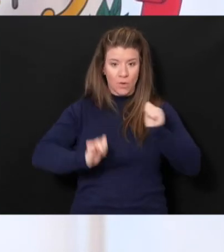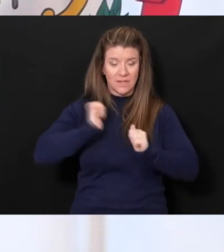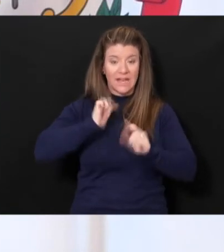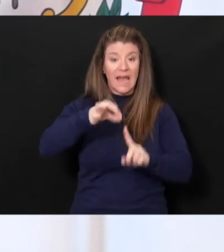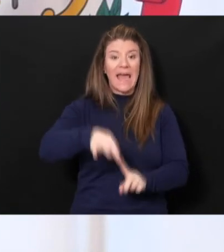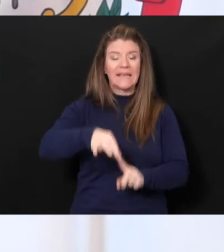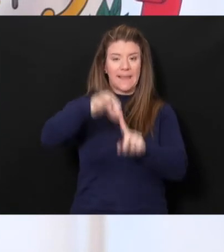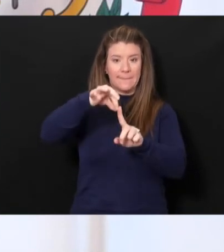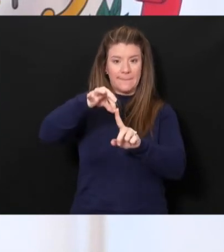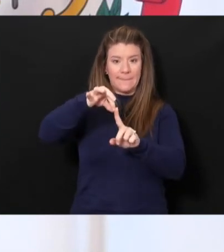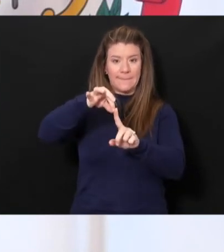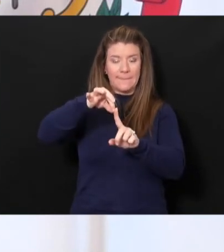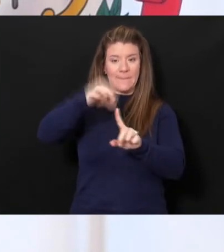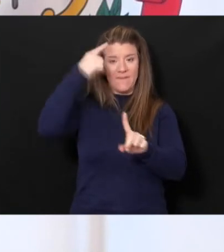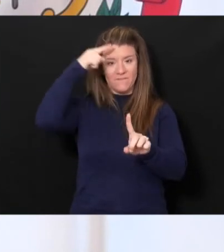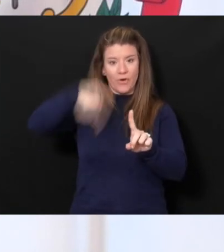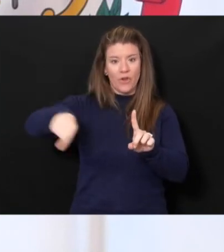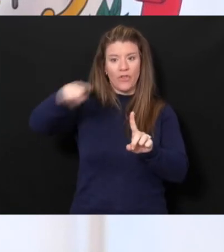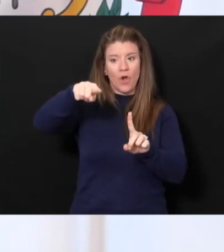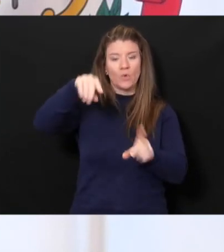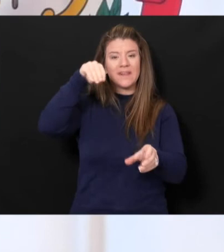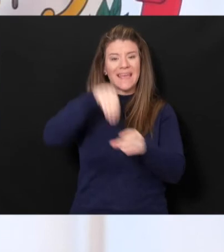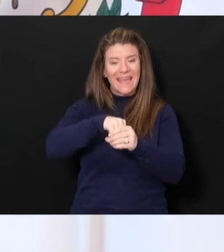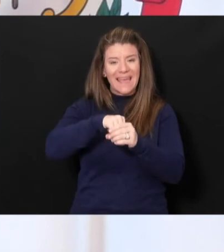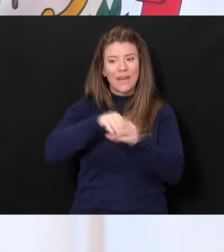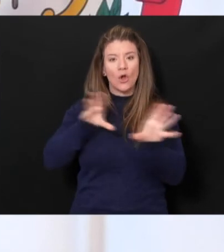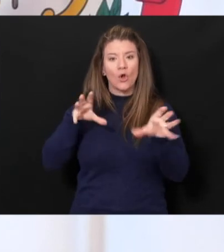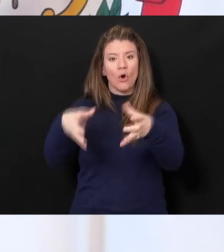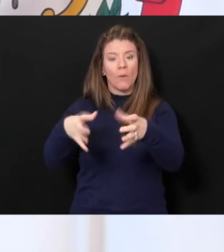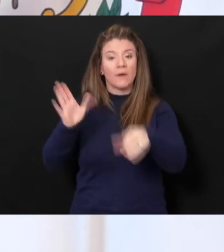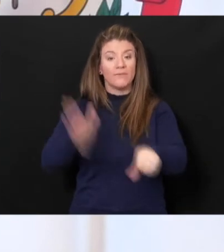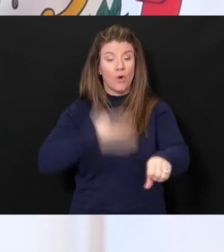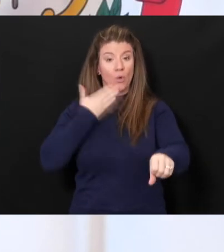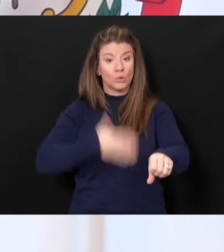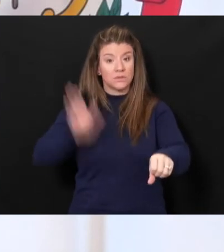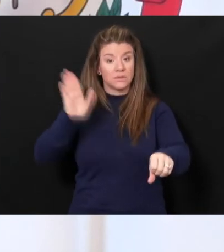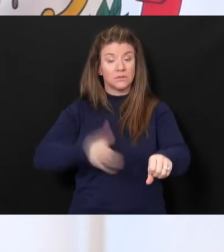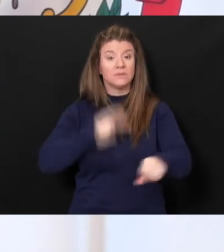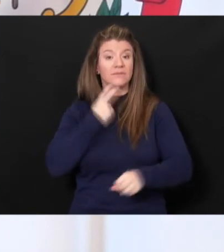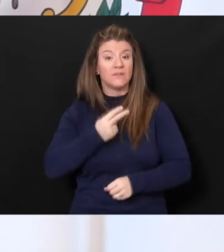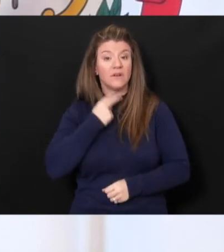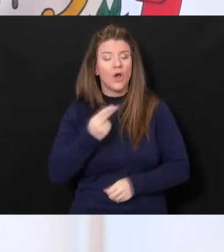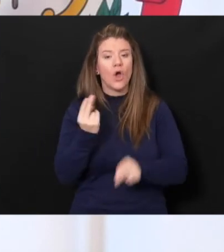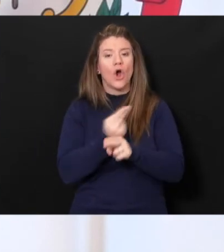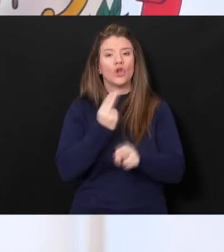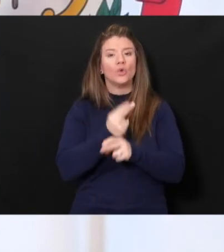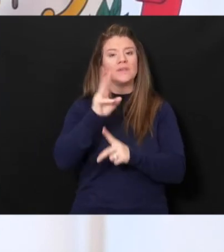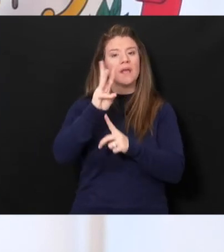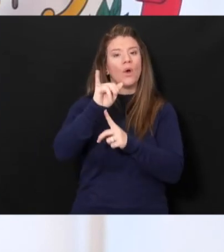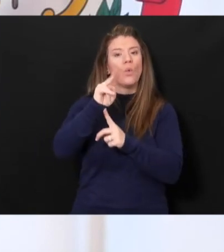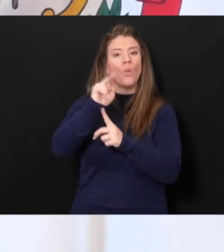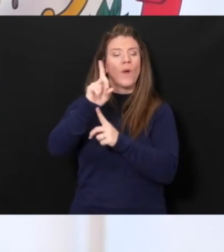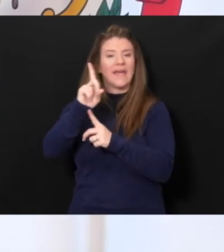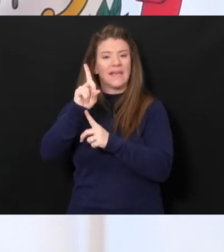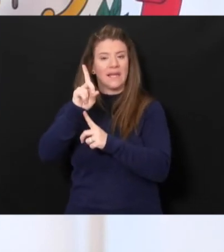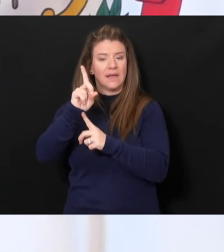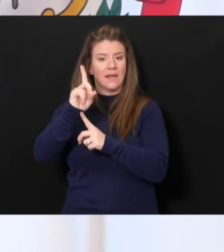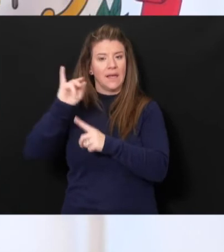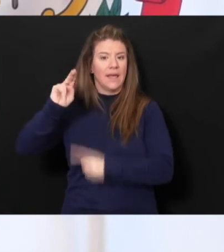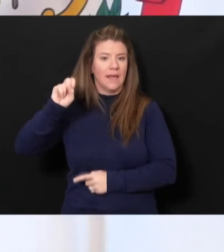except for those incorporating vocals or using wind instruments, may